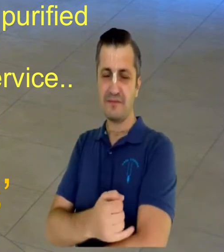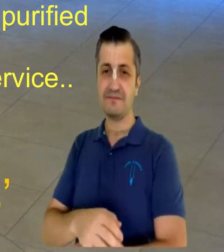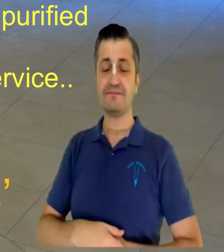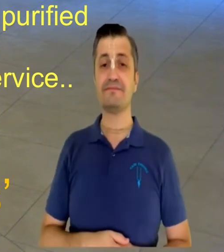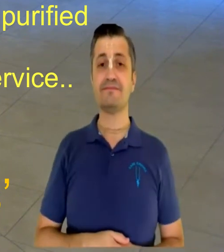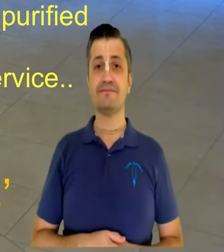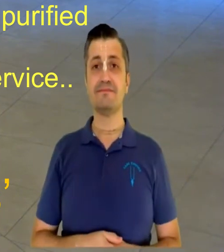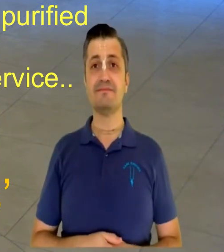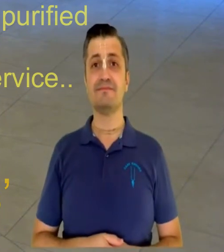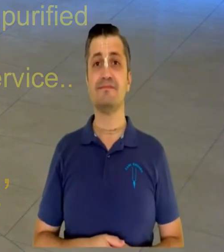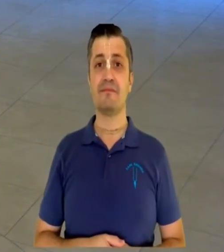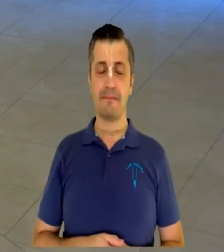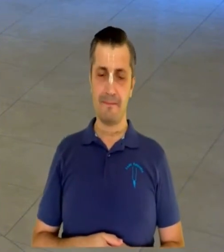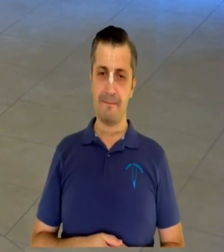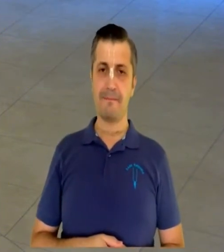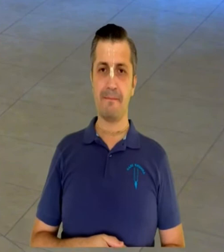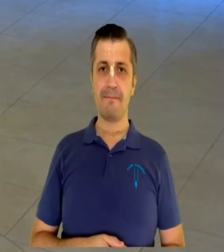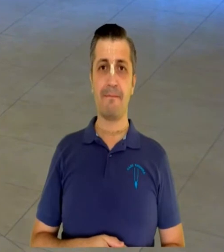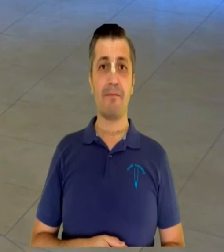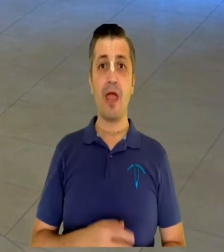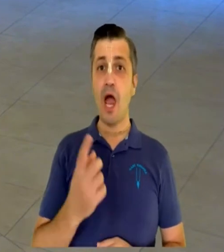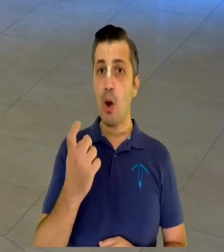Oh, sorry. Sorry.